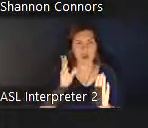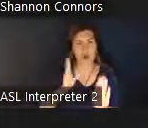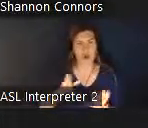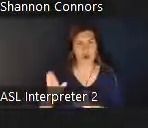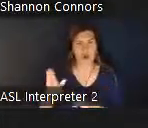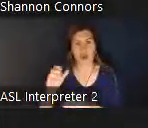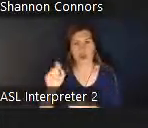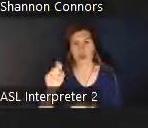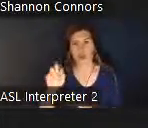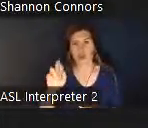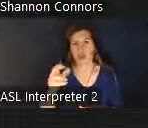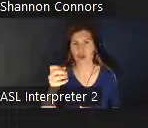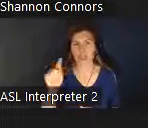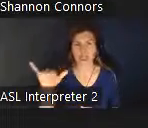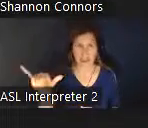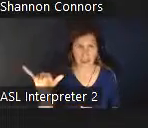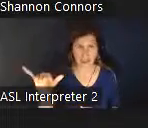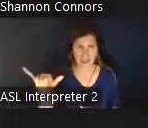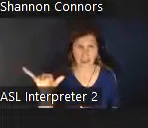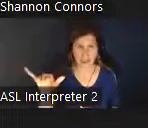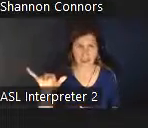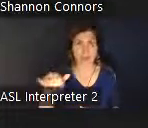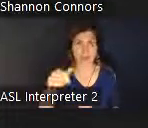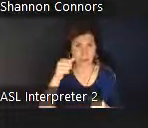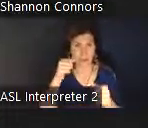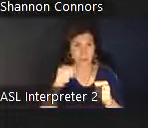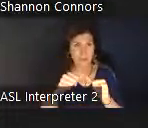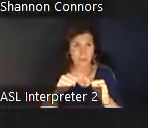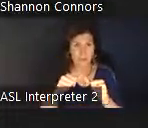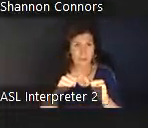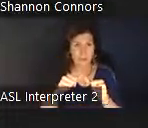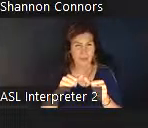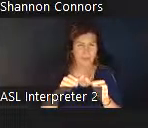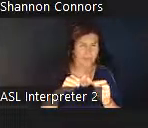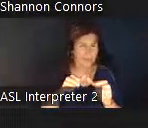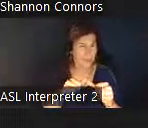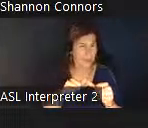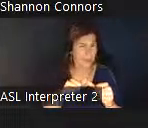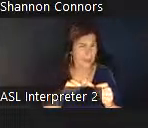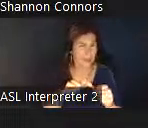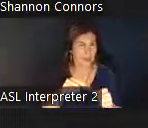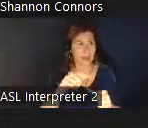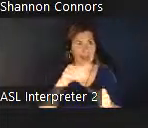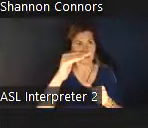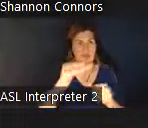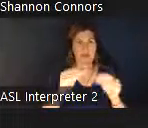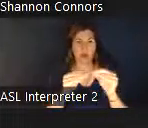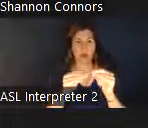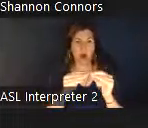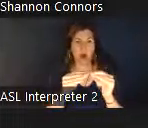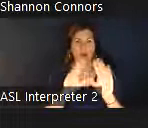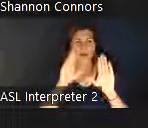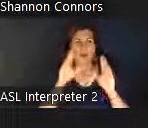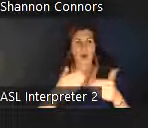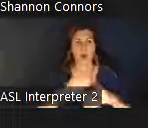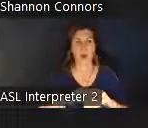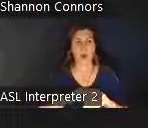adaptation menu. Like I mentioned, the first half or so of the menu is more about population